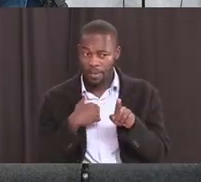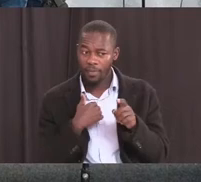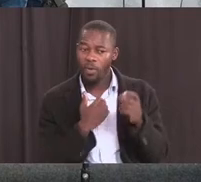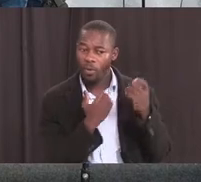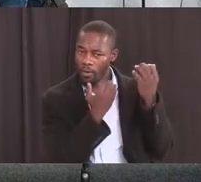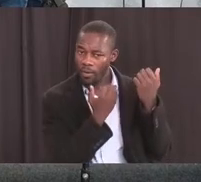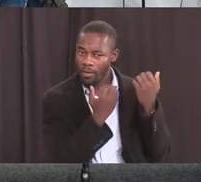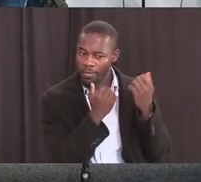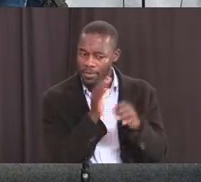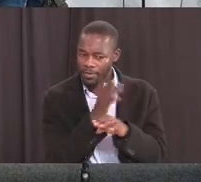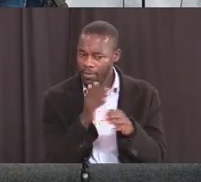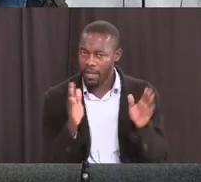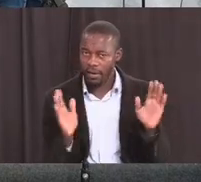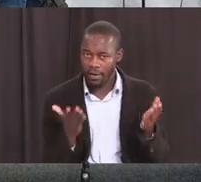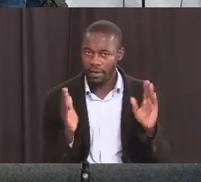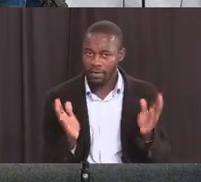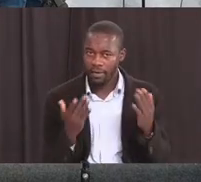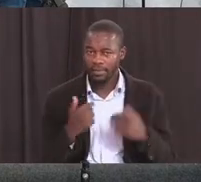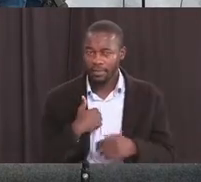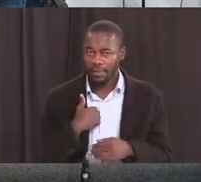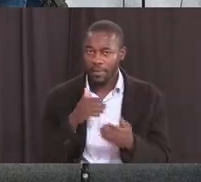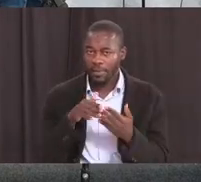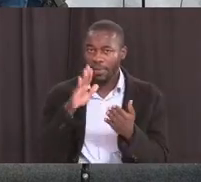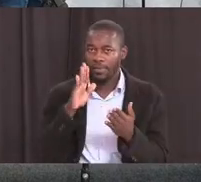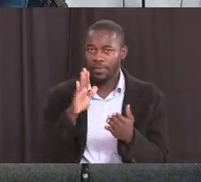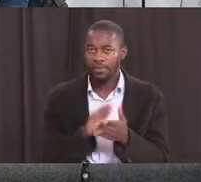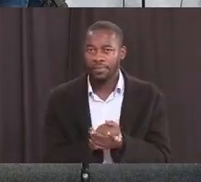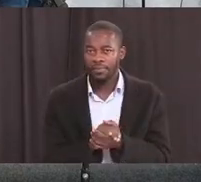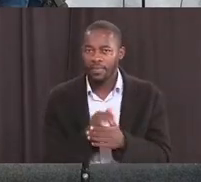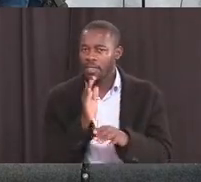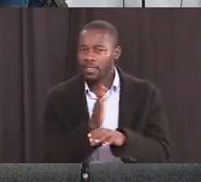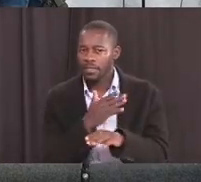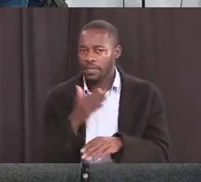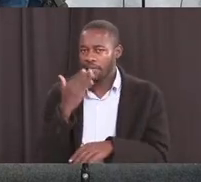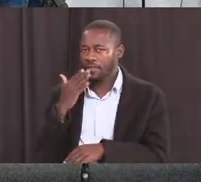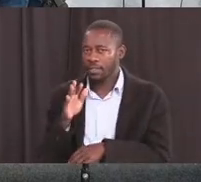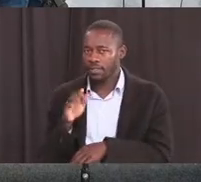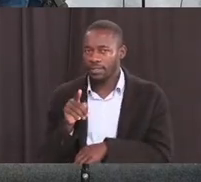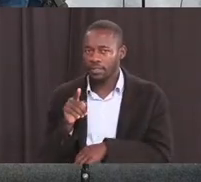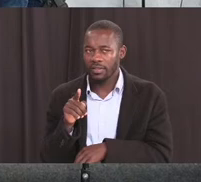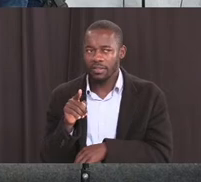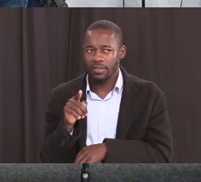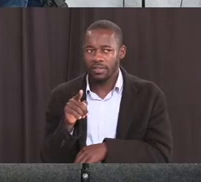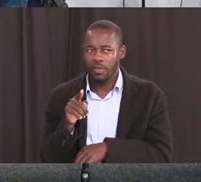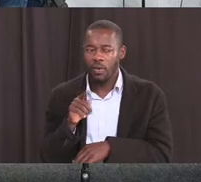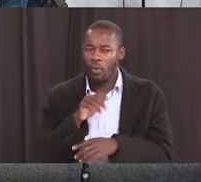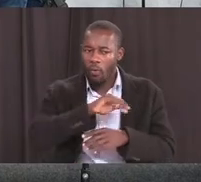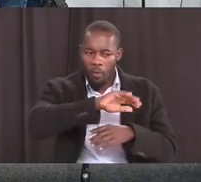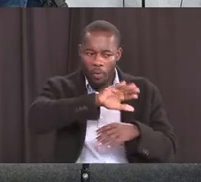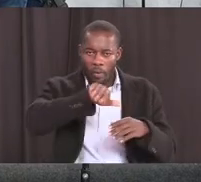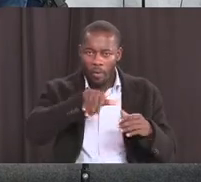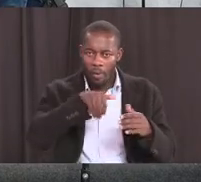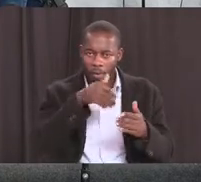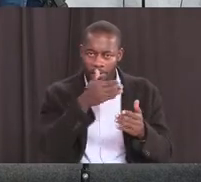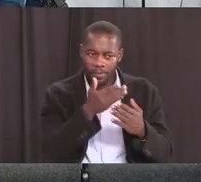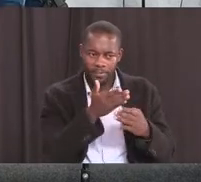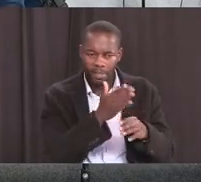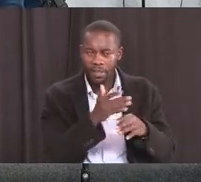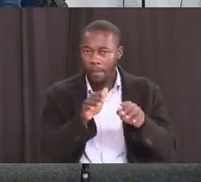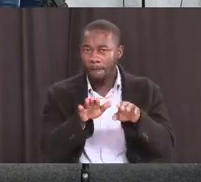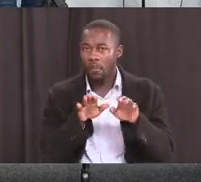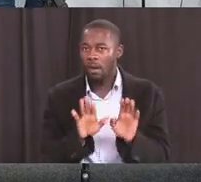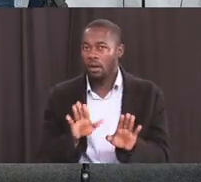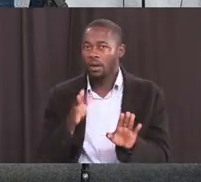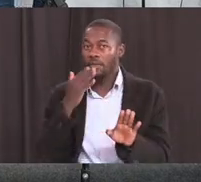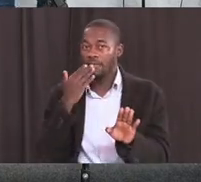died, and his family had already done the whole burial thing